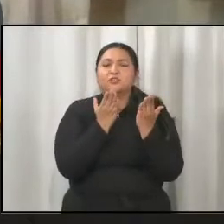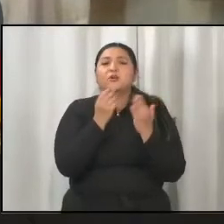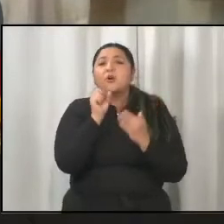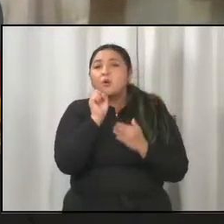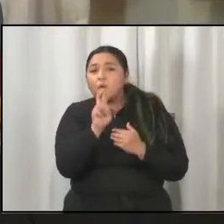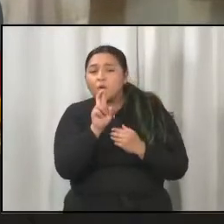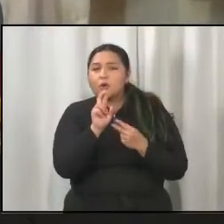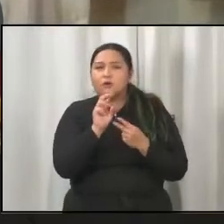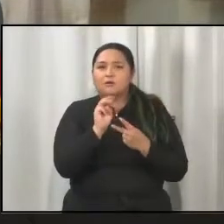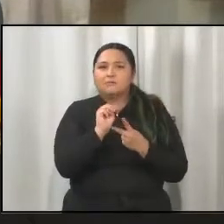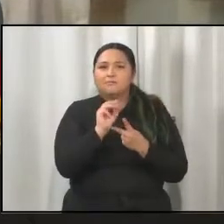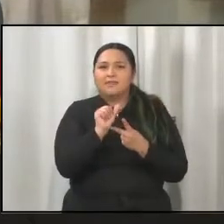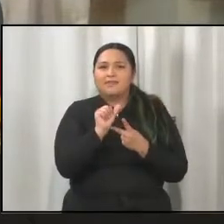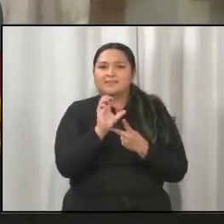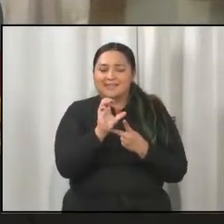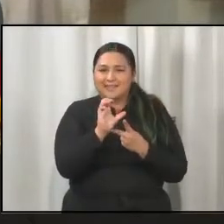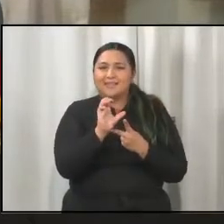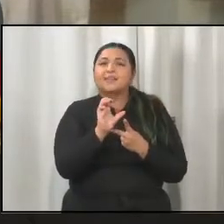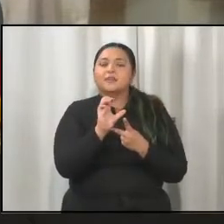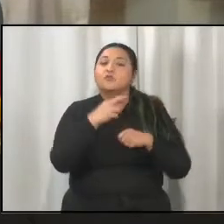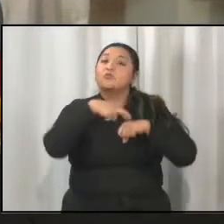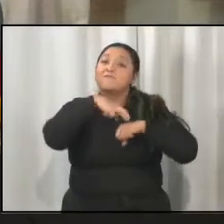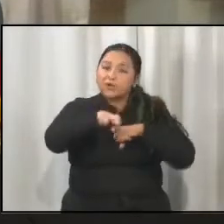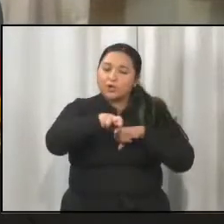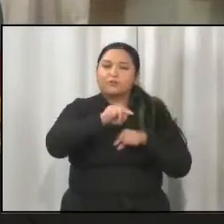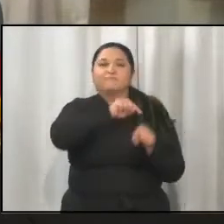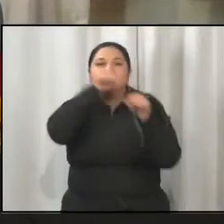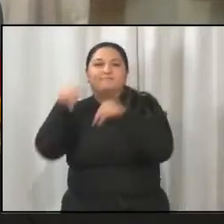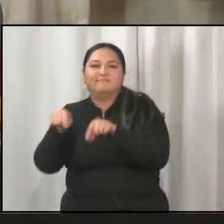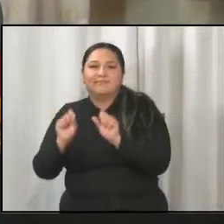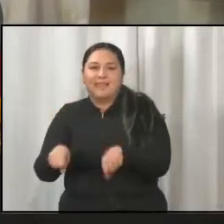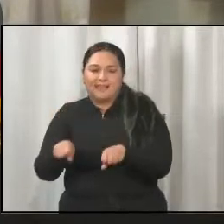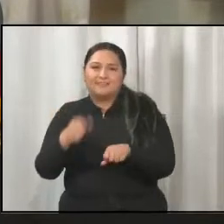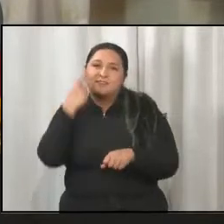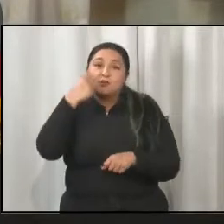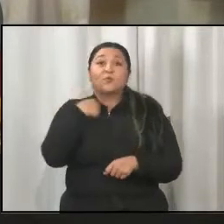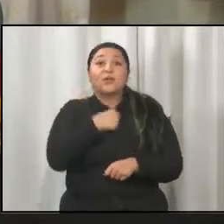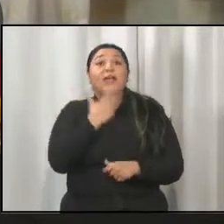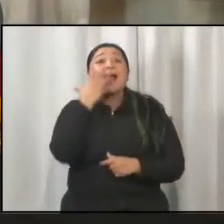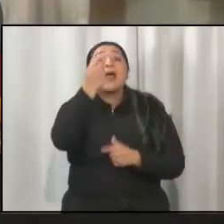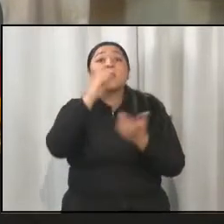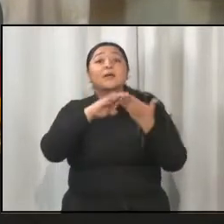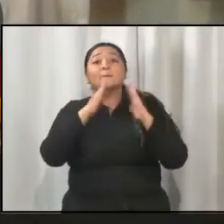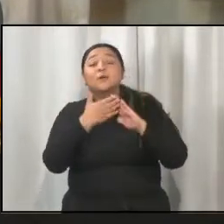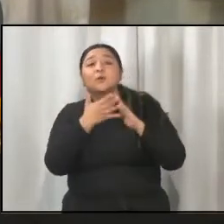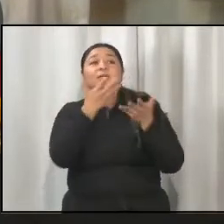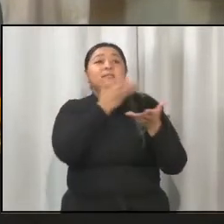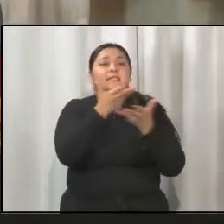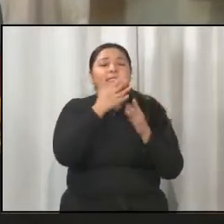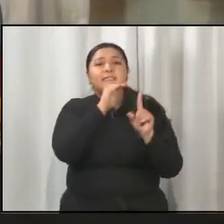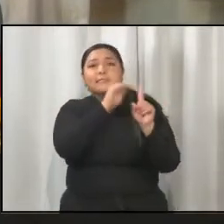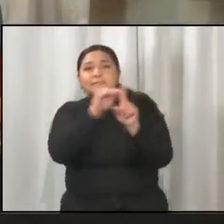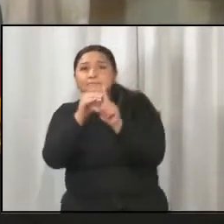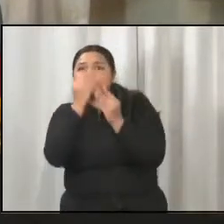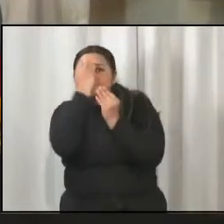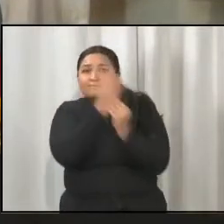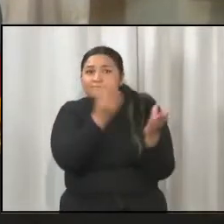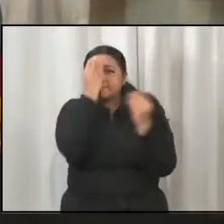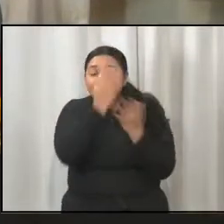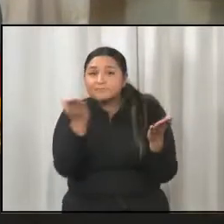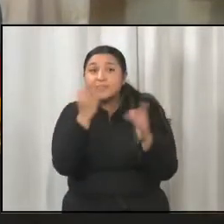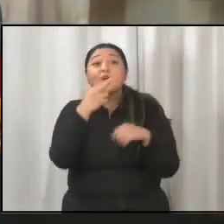outreach team or the Mobile Access Center. So as we're out there, we're engaging people and trying to ensure they're aware and getting them referred